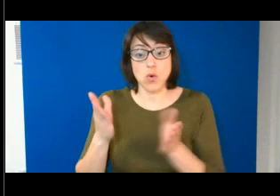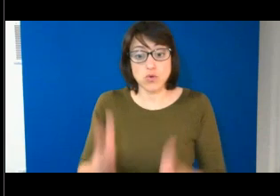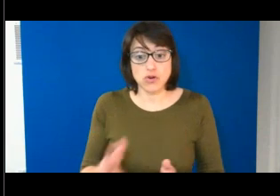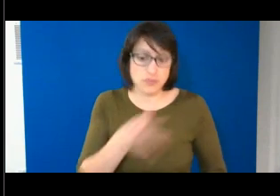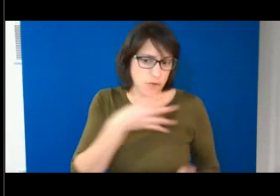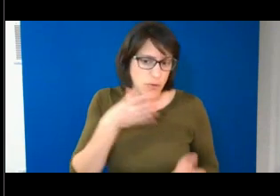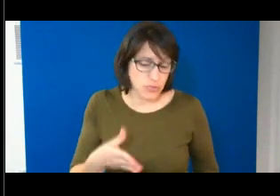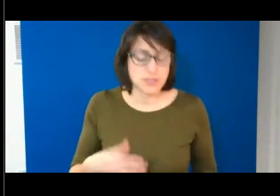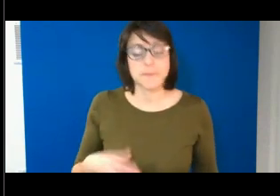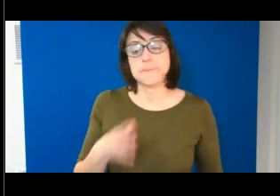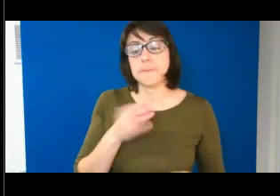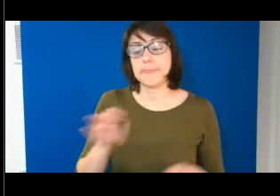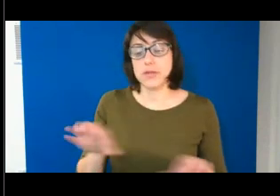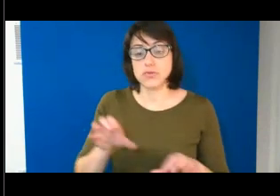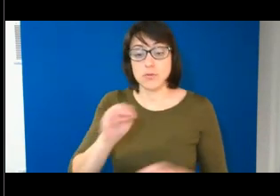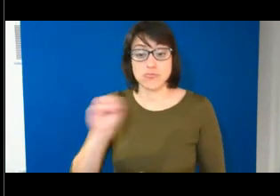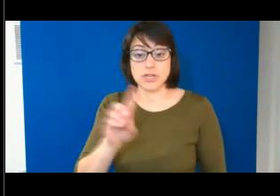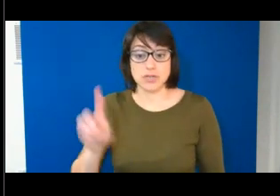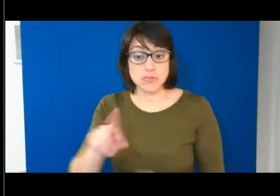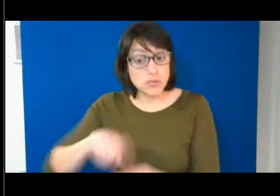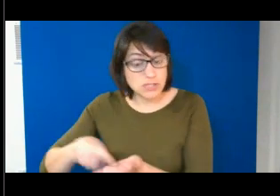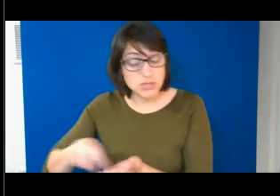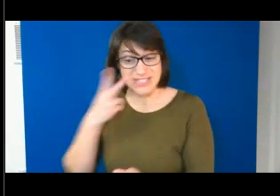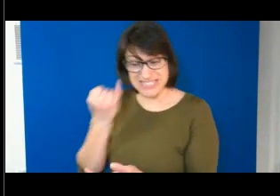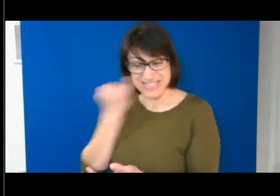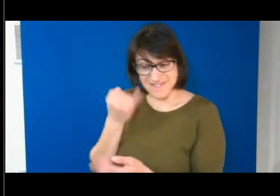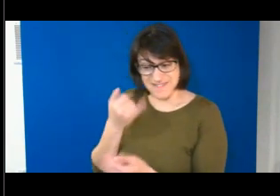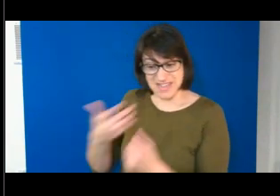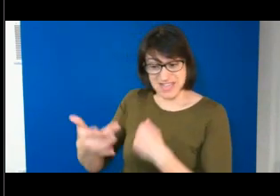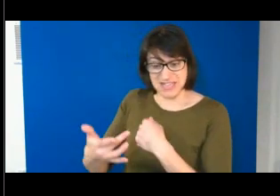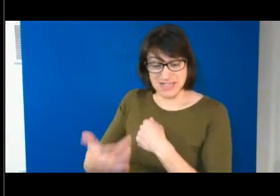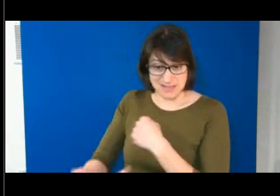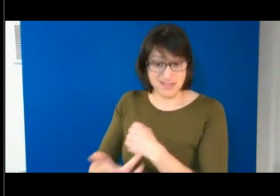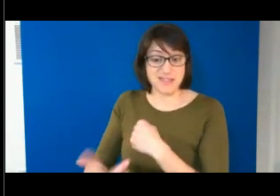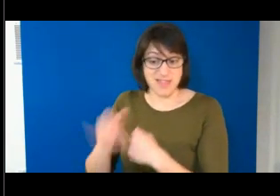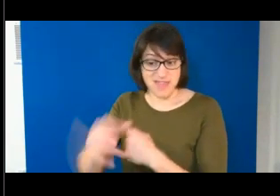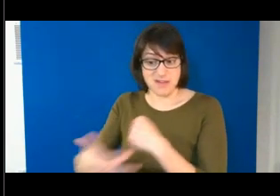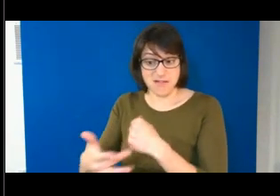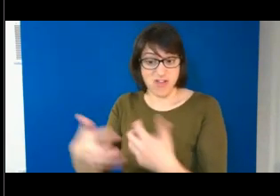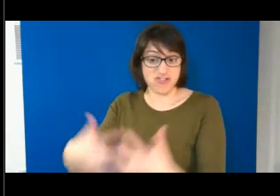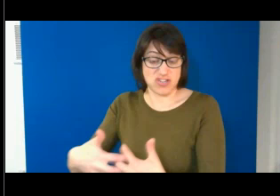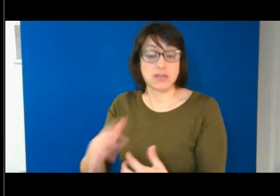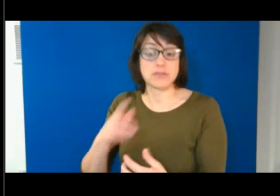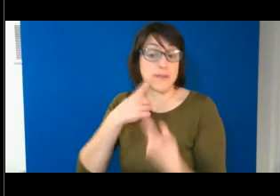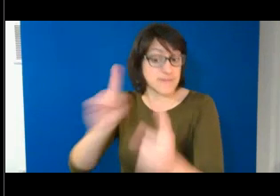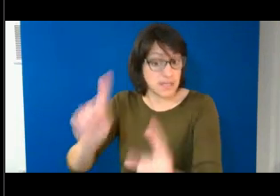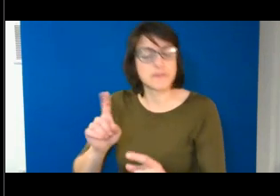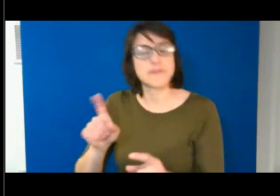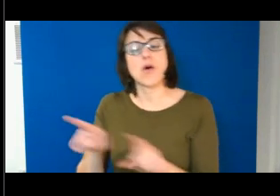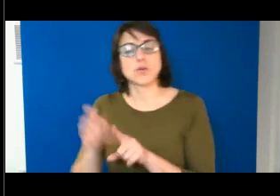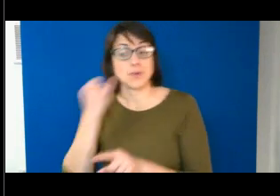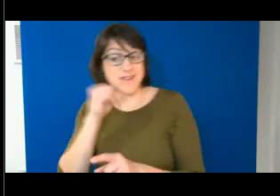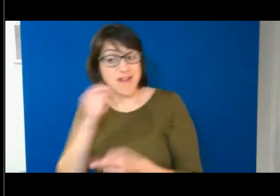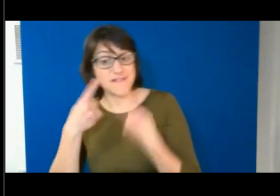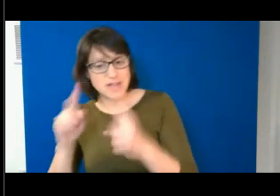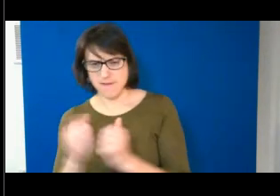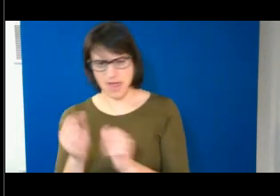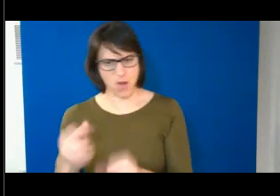marine debris research to see if this technology was actually being effective, and if it wasn't, how can we modify it? So now this